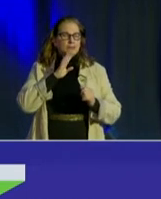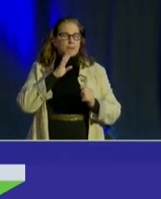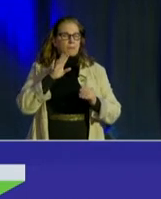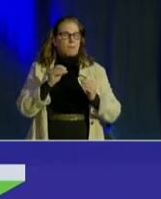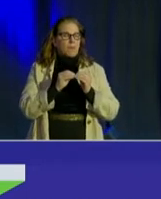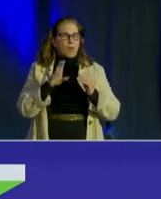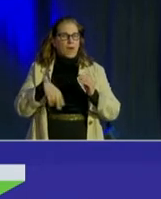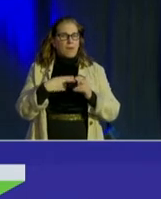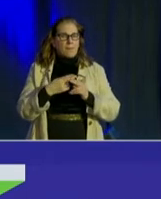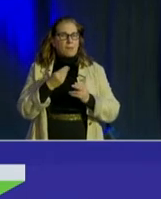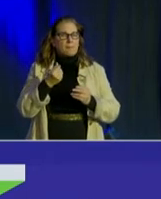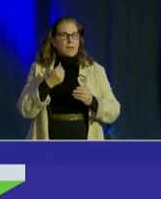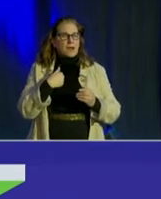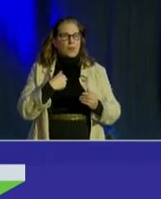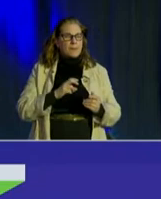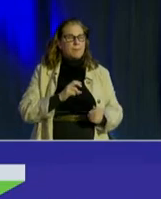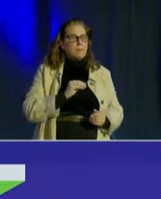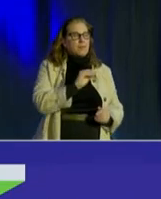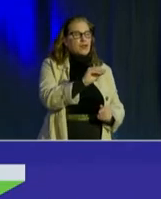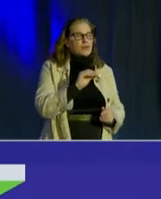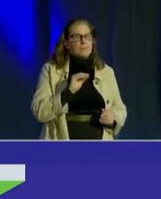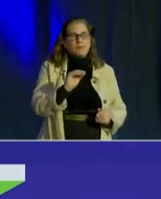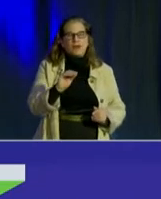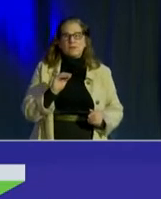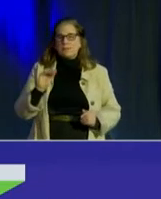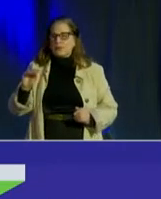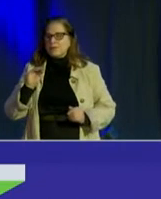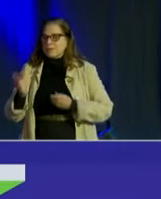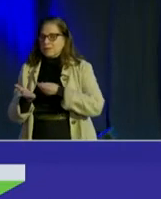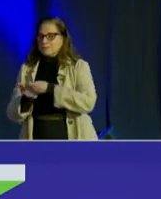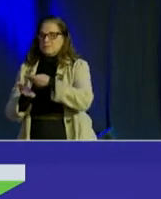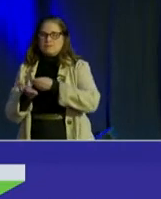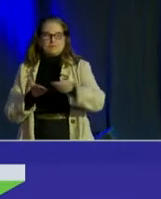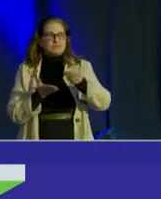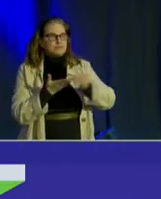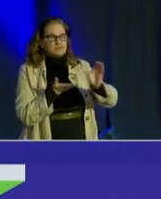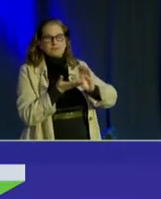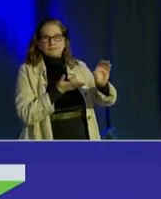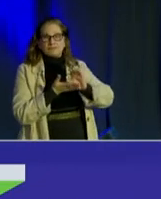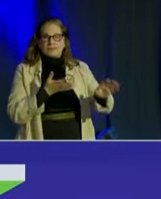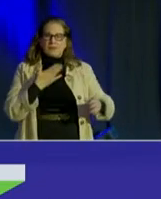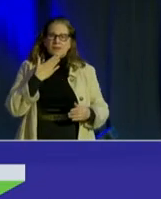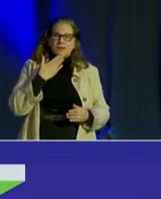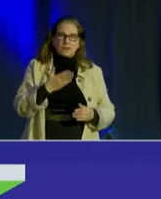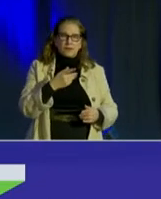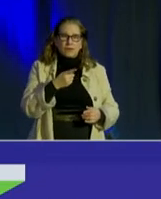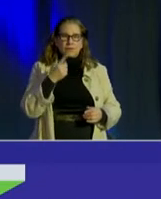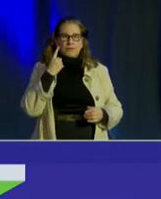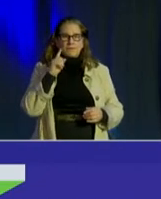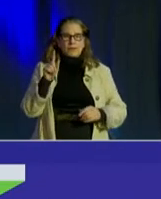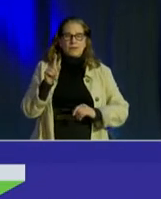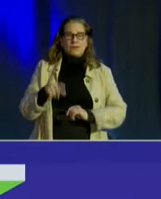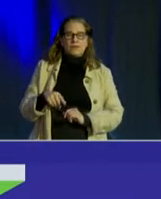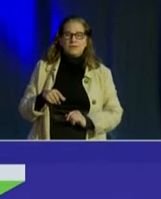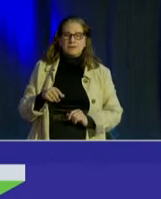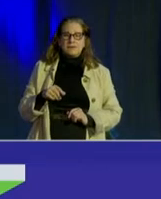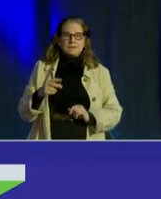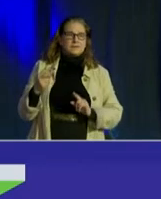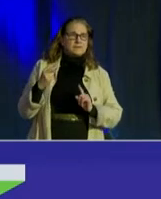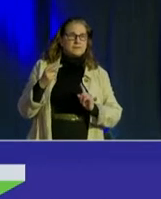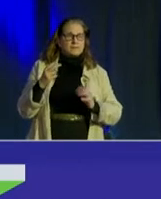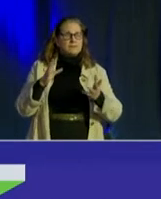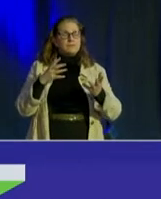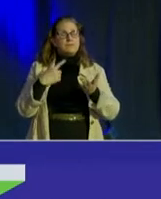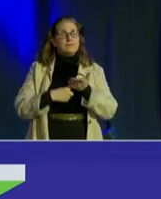Thank you, Jenny. It's really hard to talk about anything that we've done the past year without talking about the pandemic. So when we were